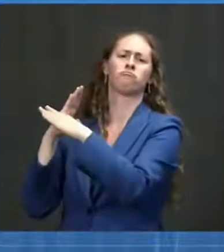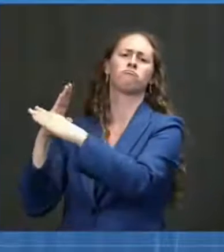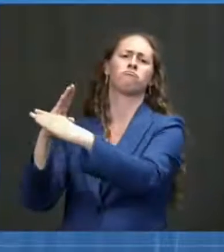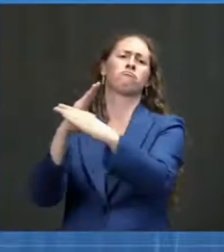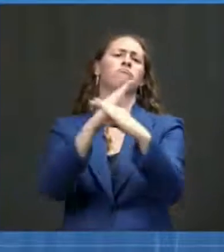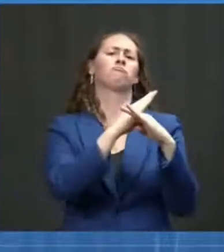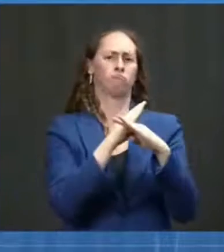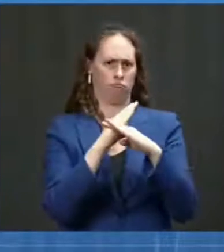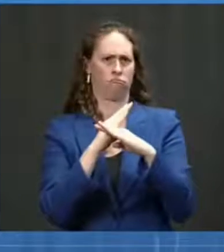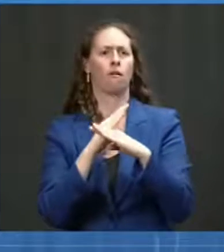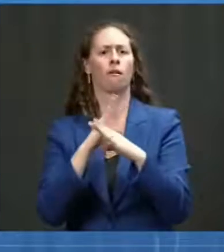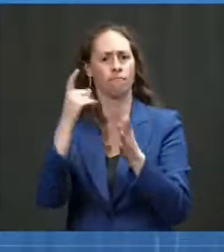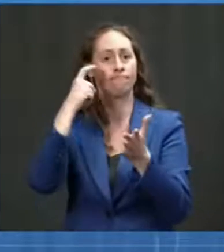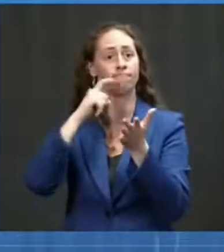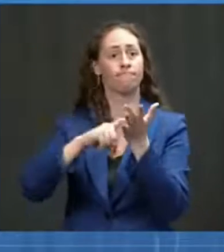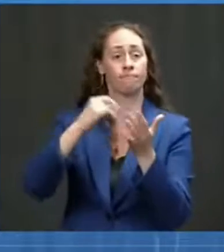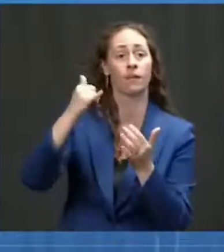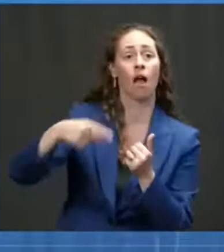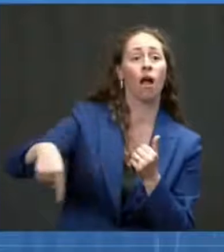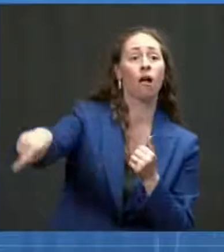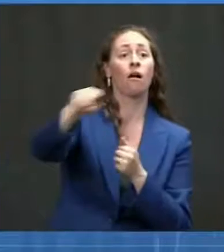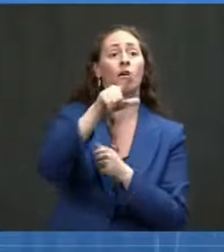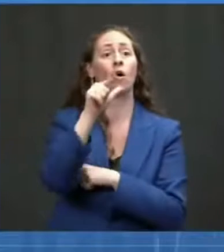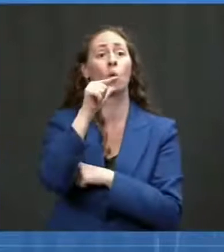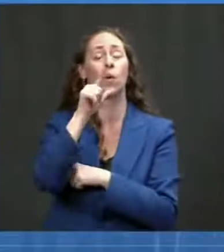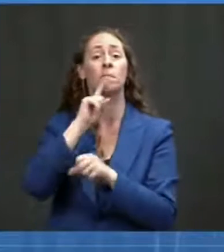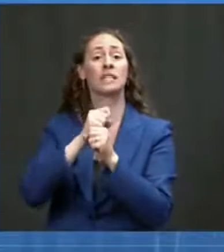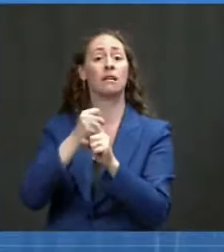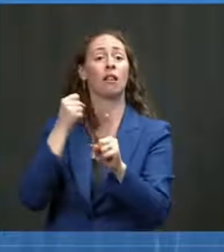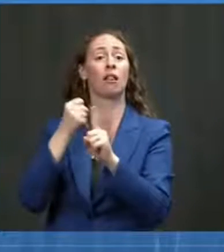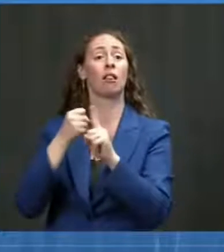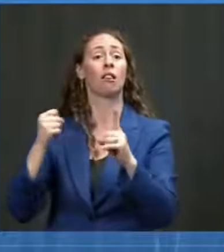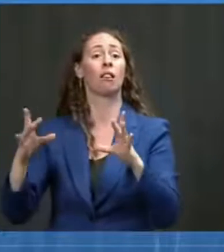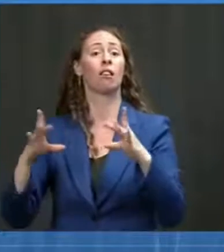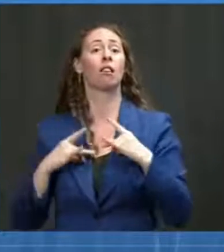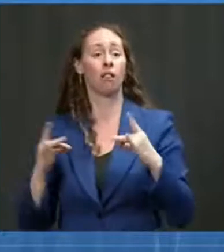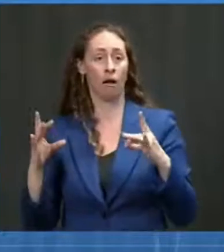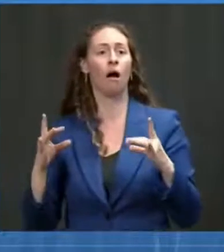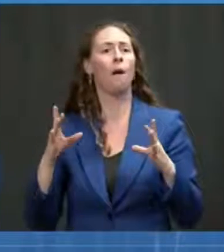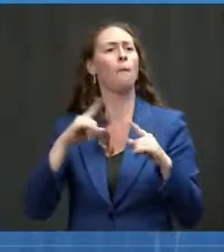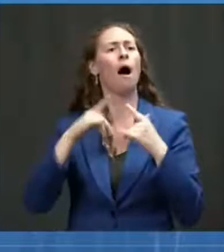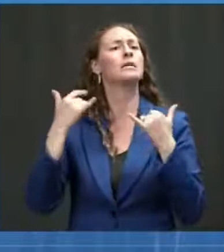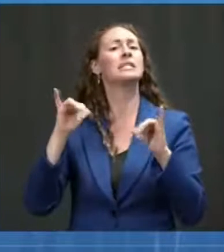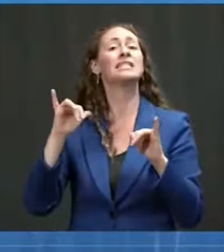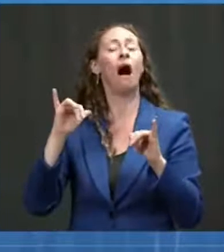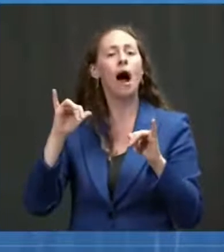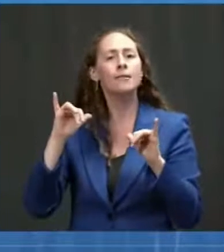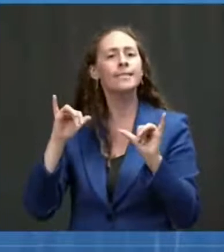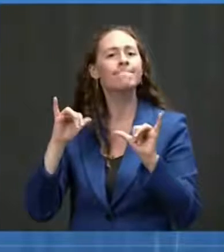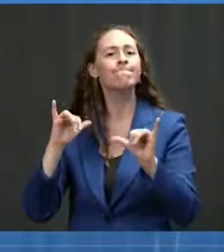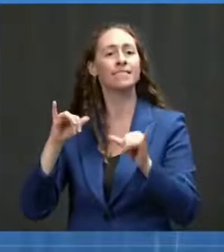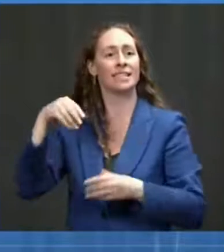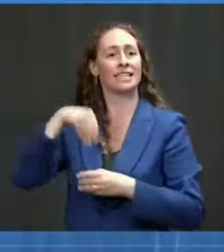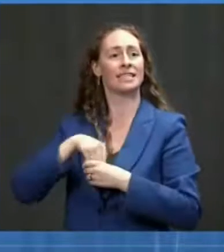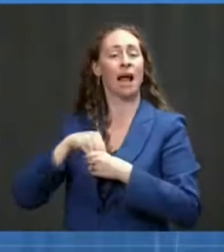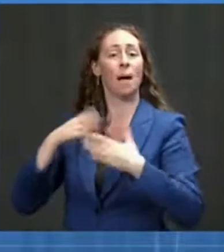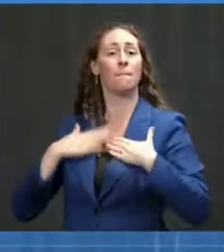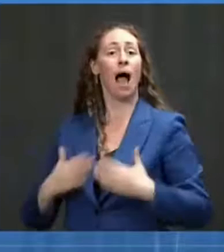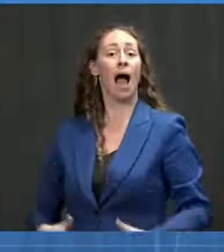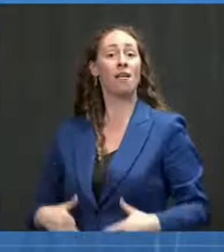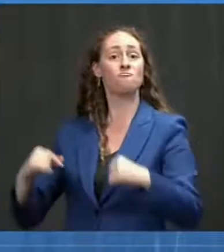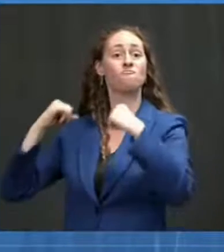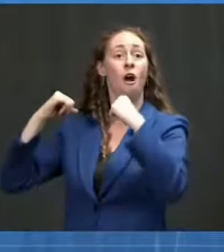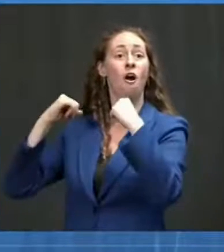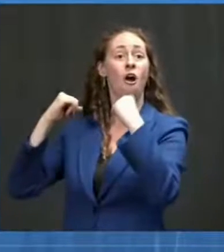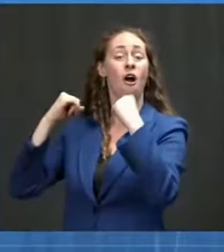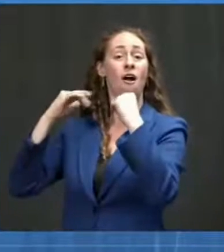time. Second, vaccine effectiveness against severe disease, hospitalization, and death remains relatively